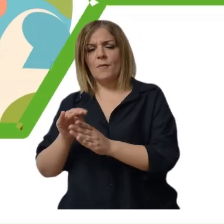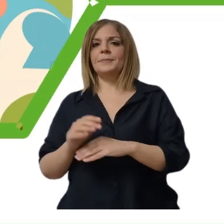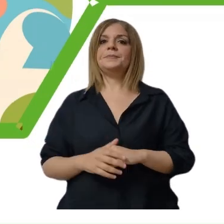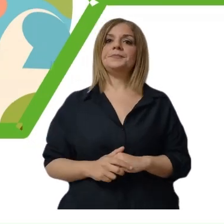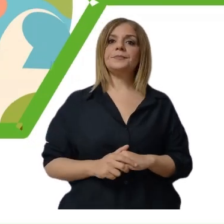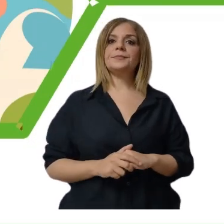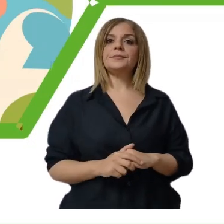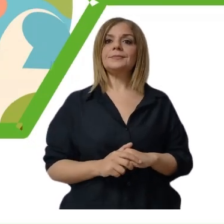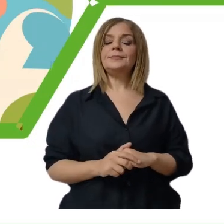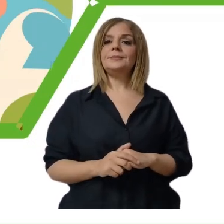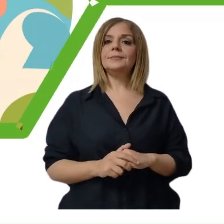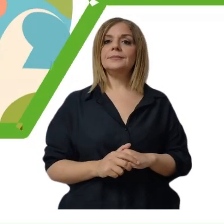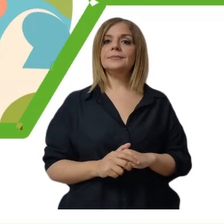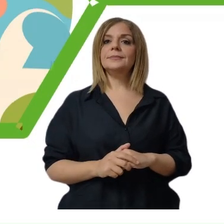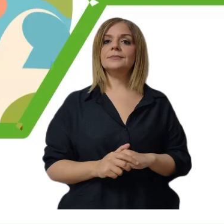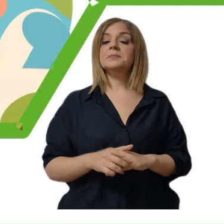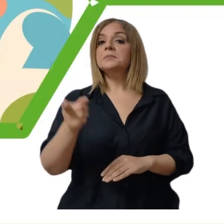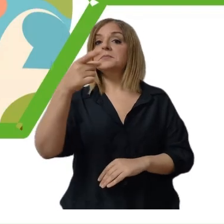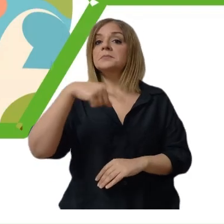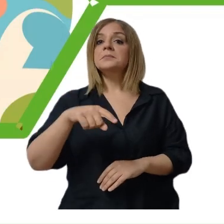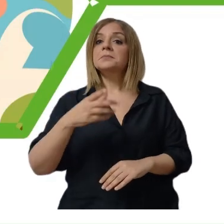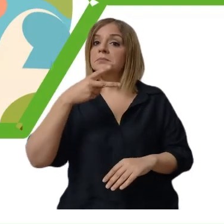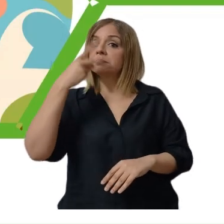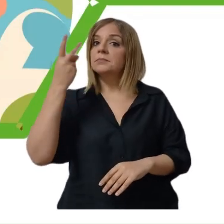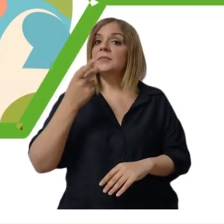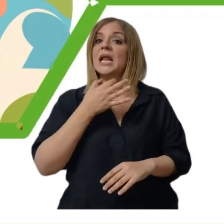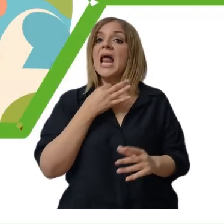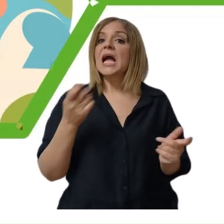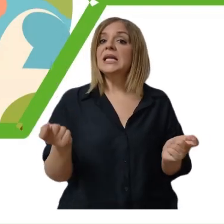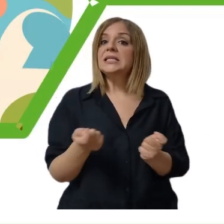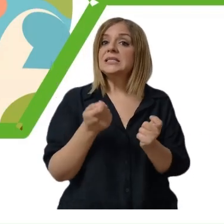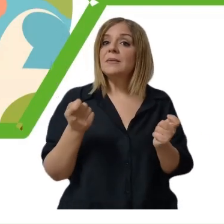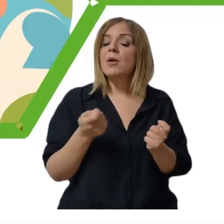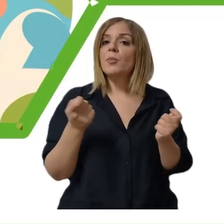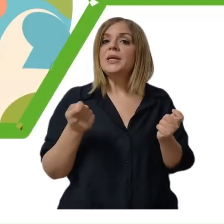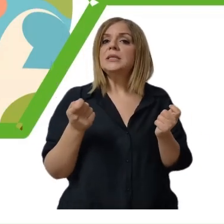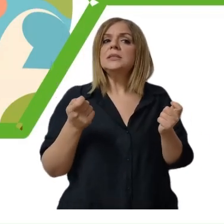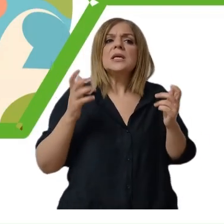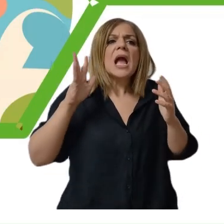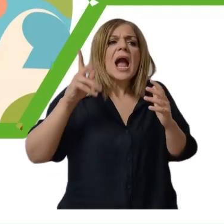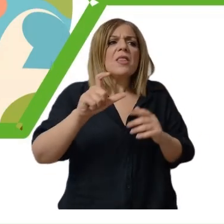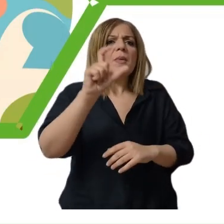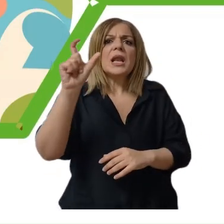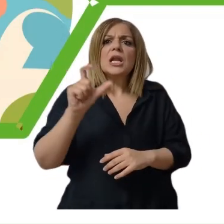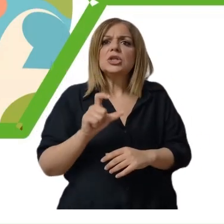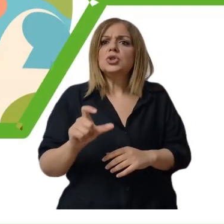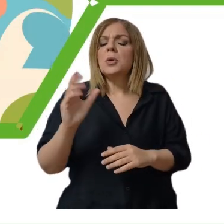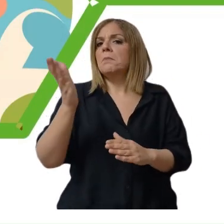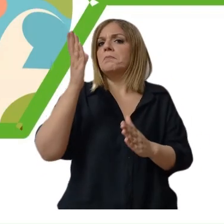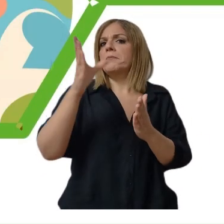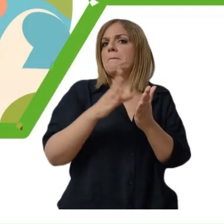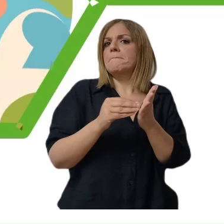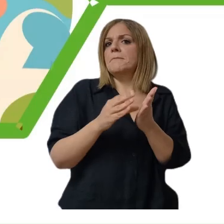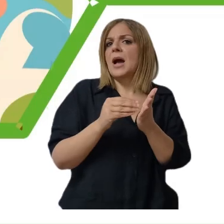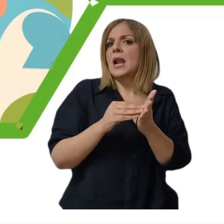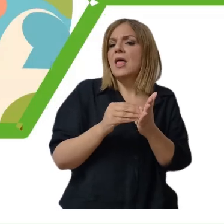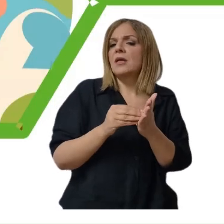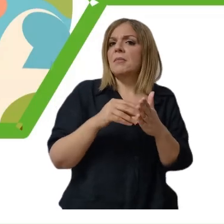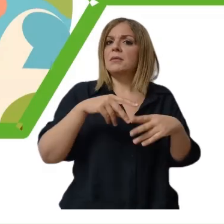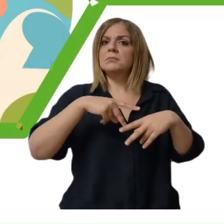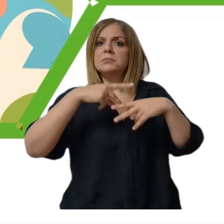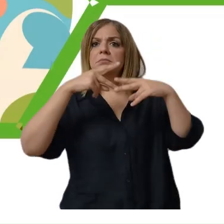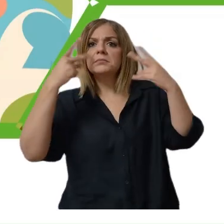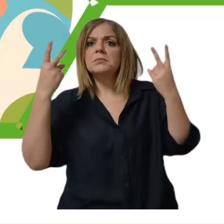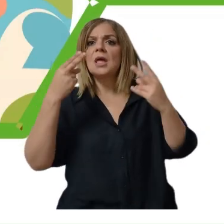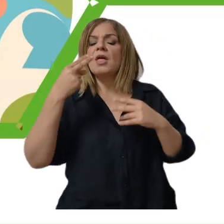working environment. You can use them in everyday actions. For example, you